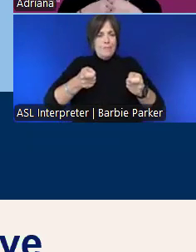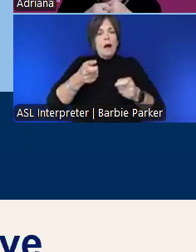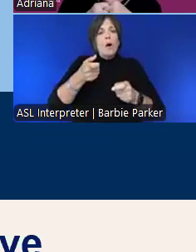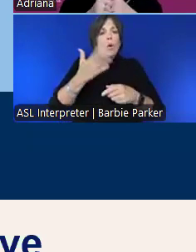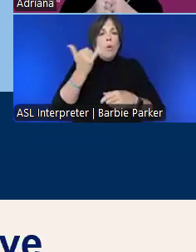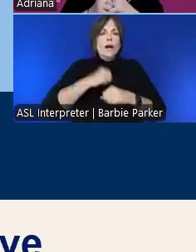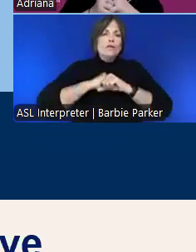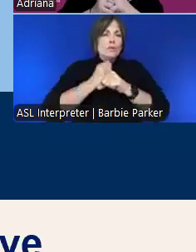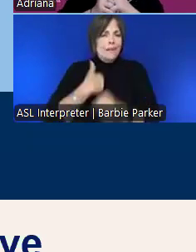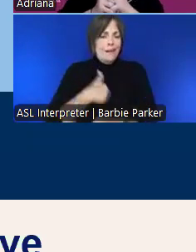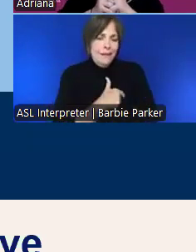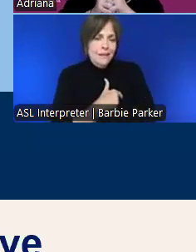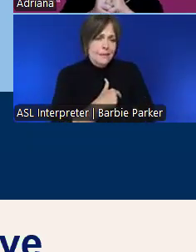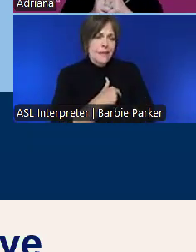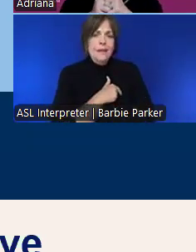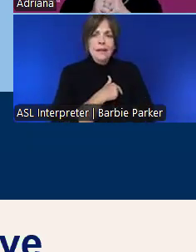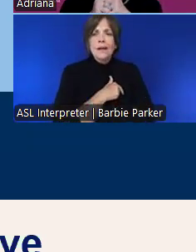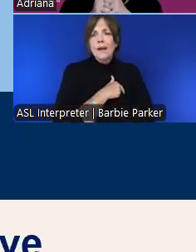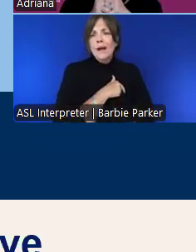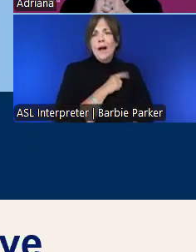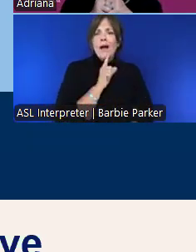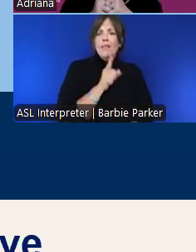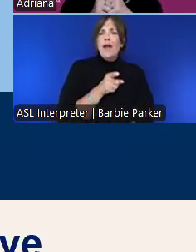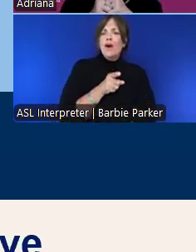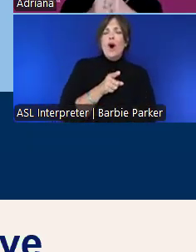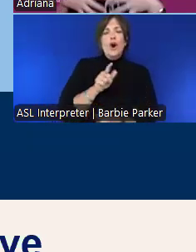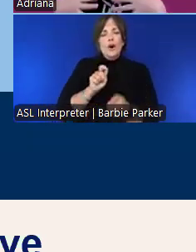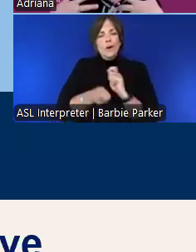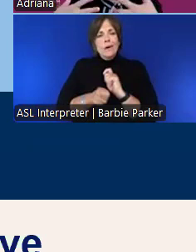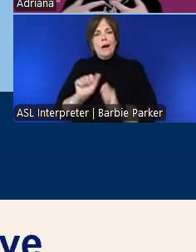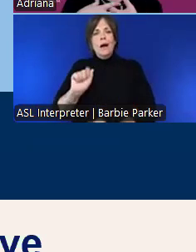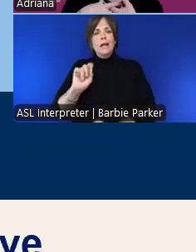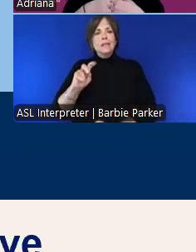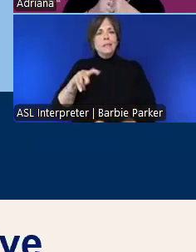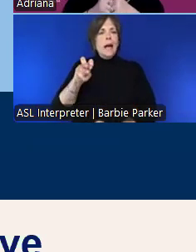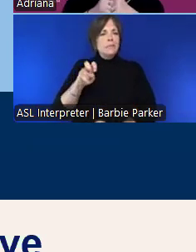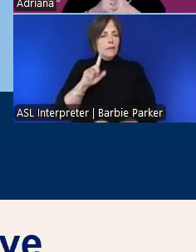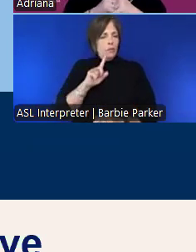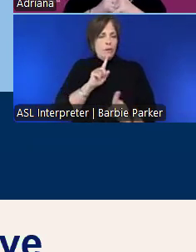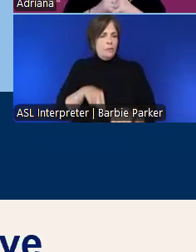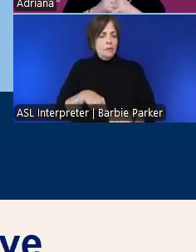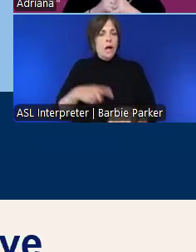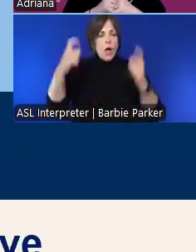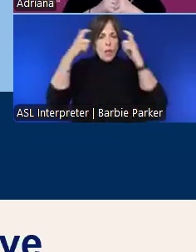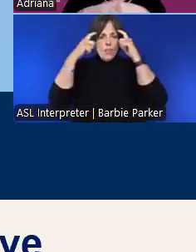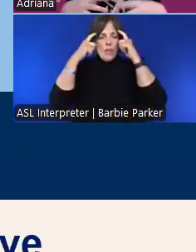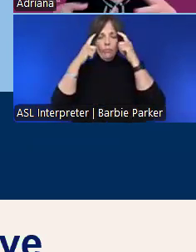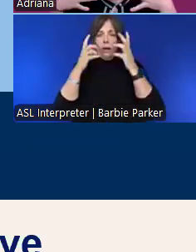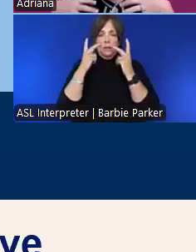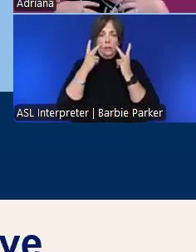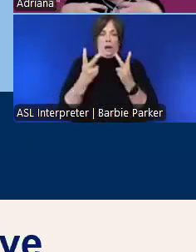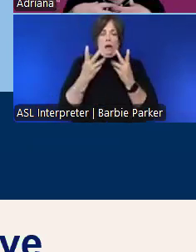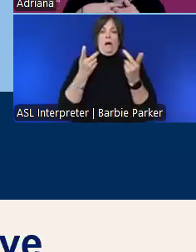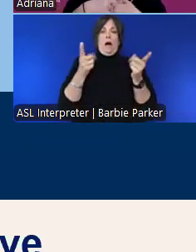adaptive responses that the person has in order for, and it's the way basically that the brain was able to respond when